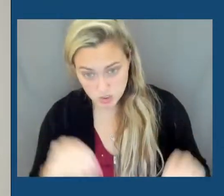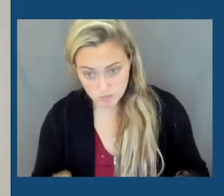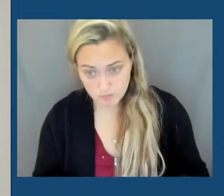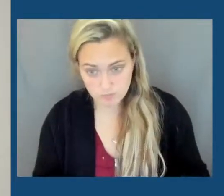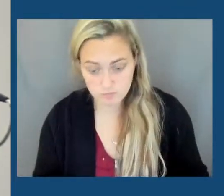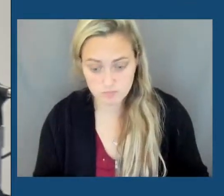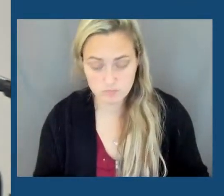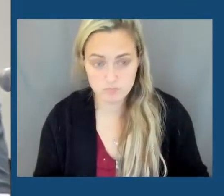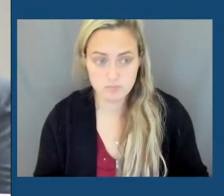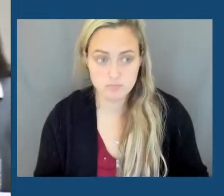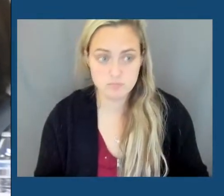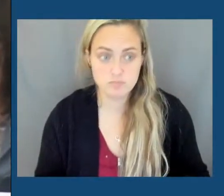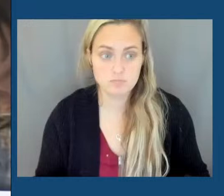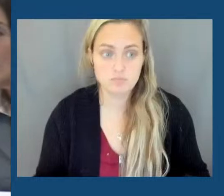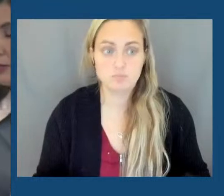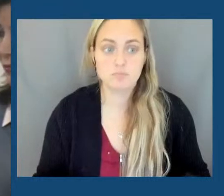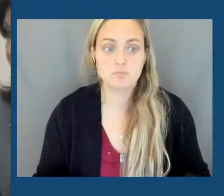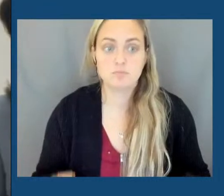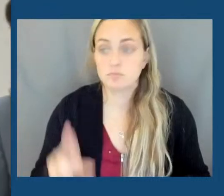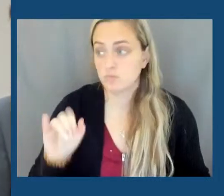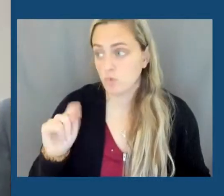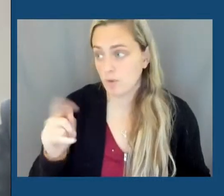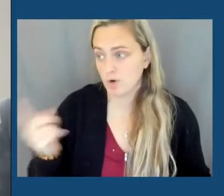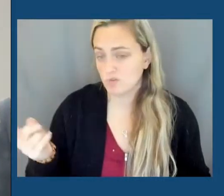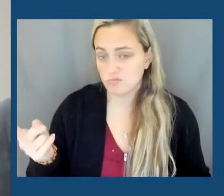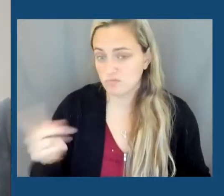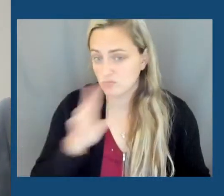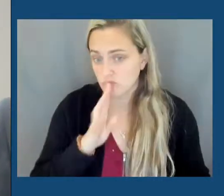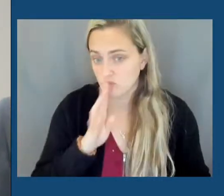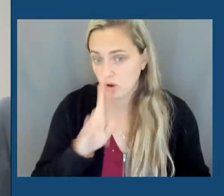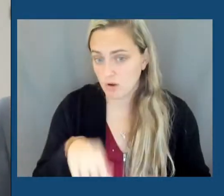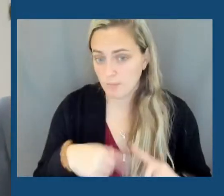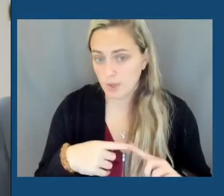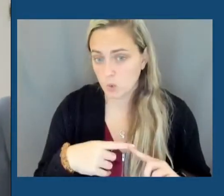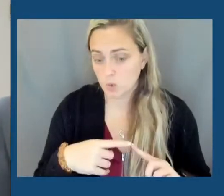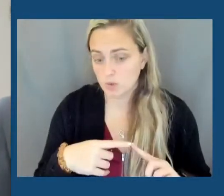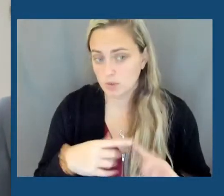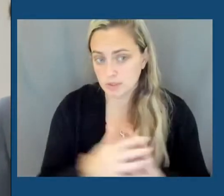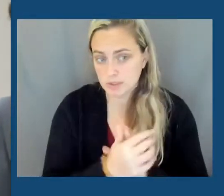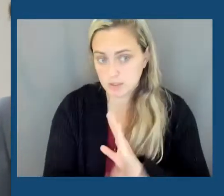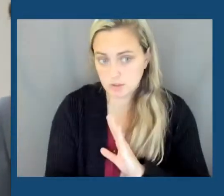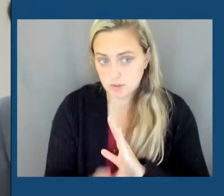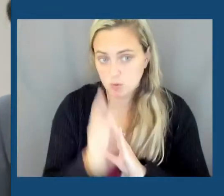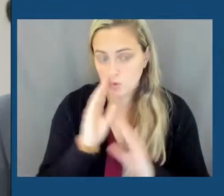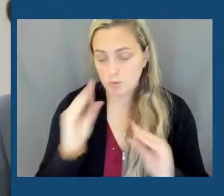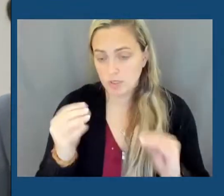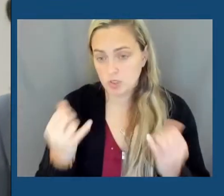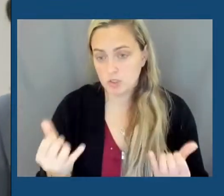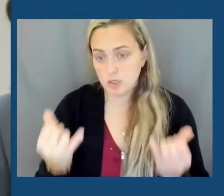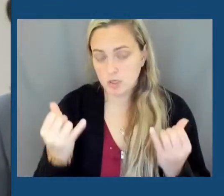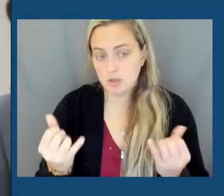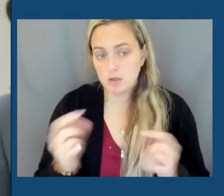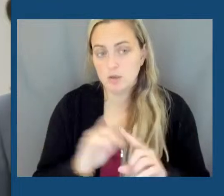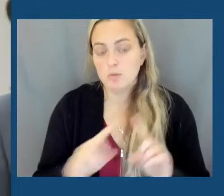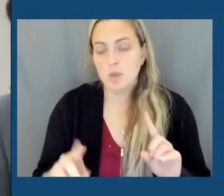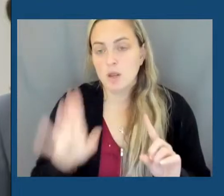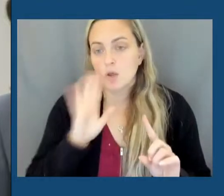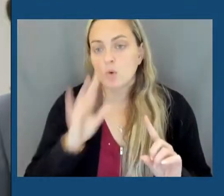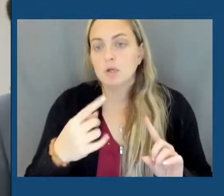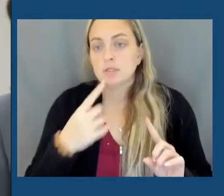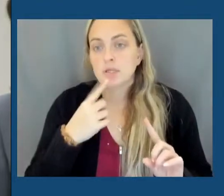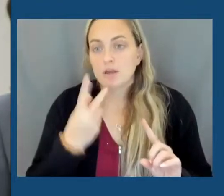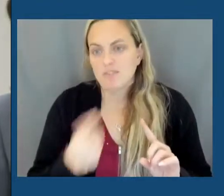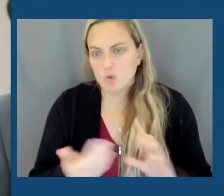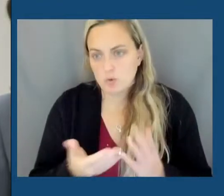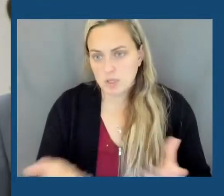I'll have Robert talk about the skills that we're teaching today, but I'll say a couple of things,